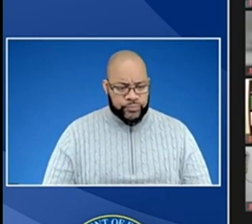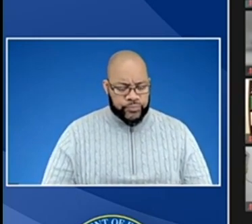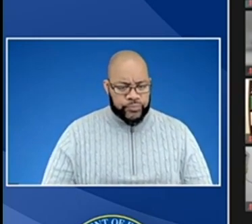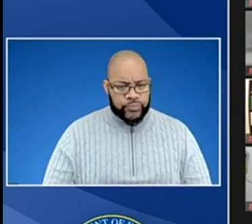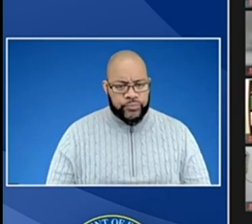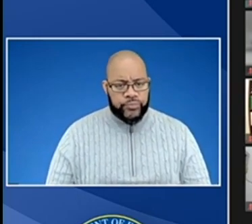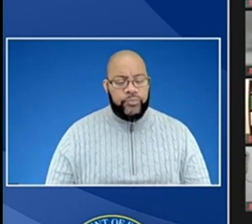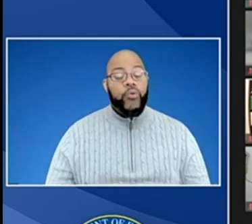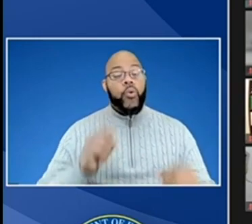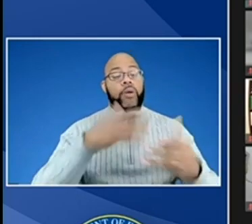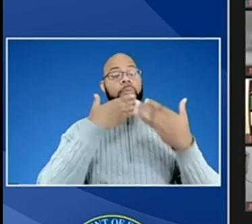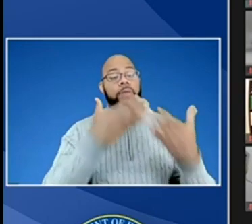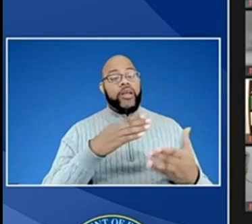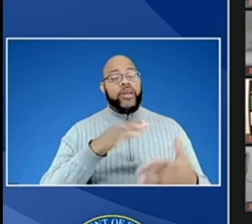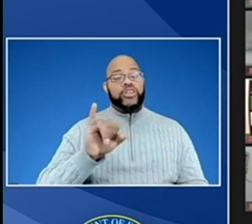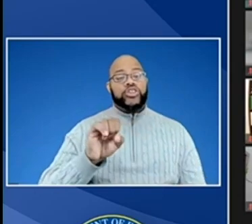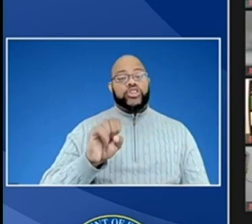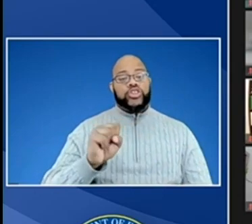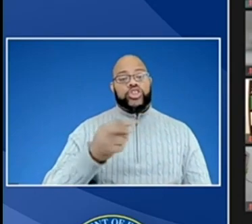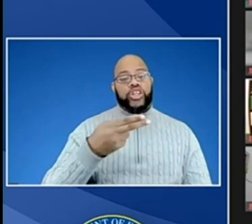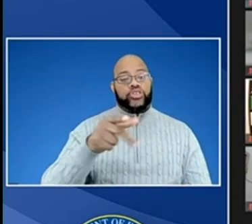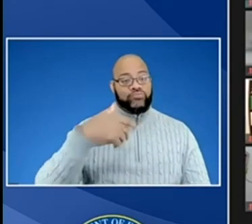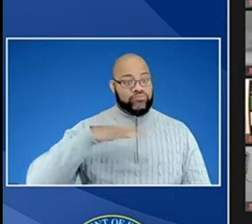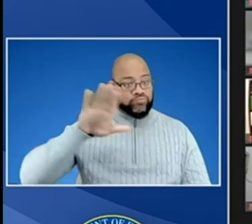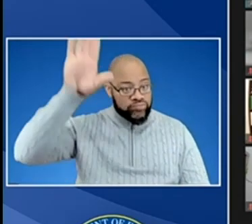Okay, thanks. Josh, you have your hand up.